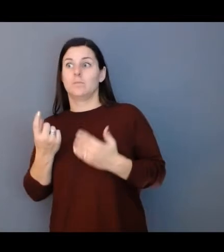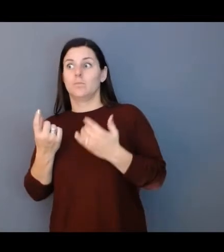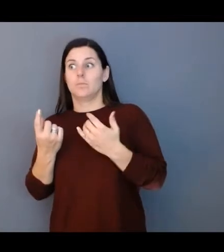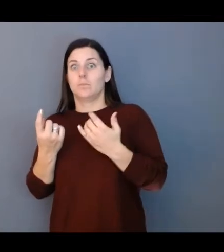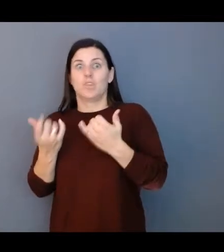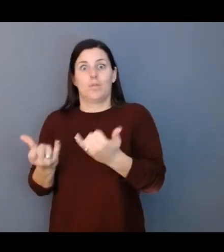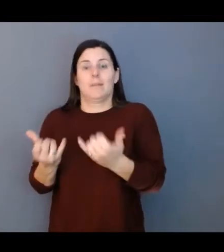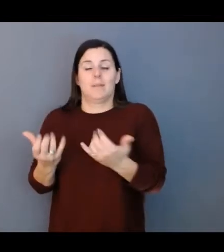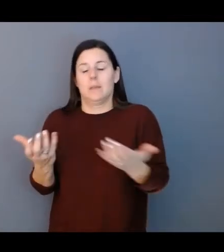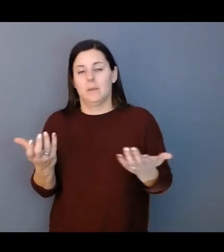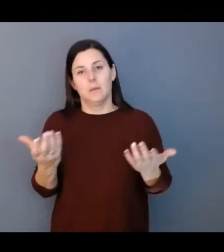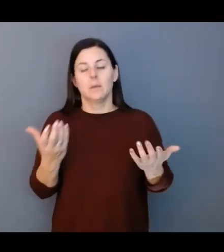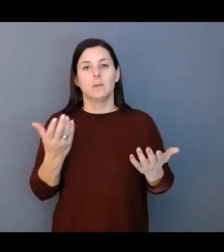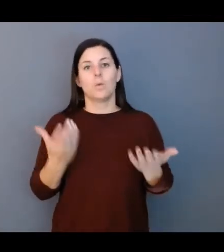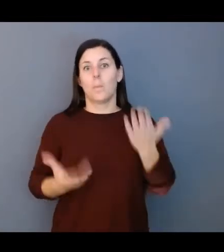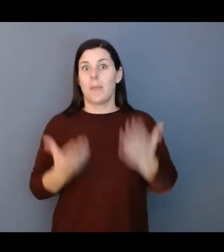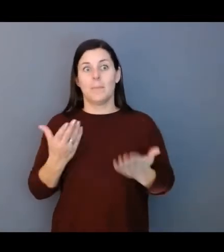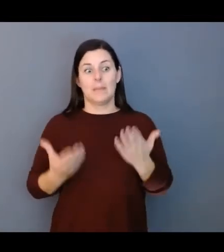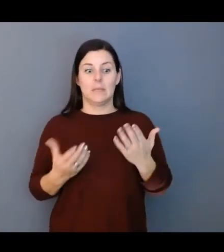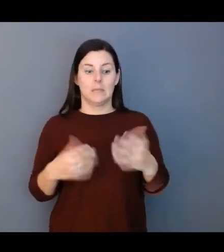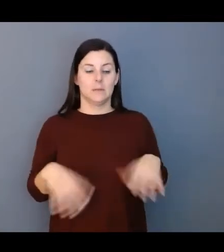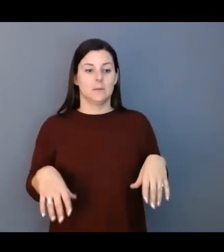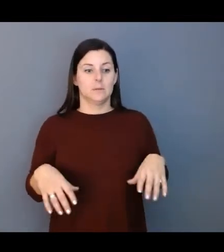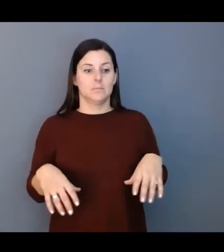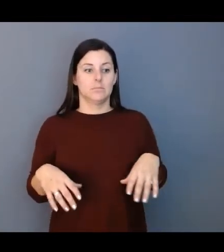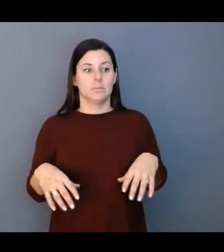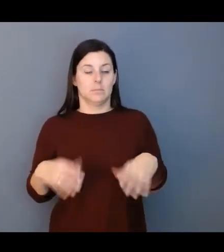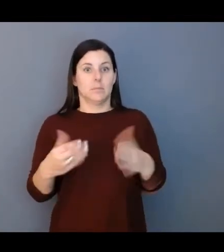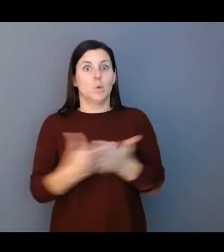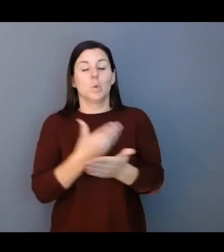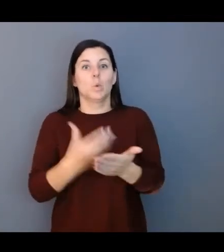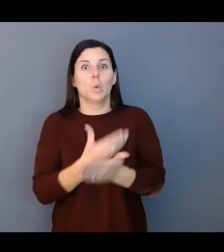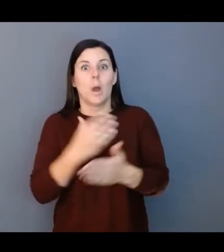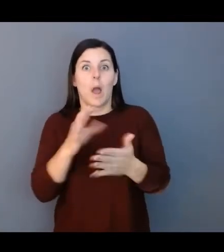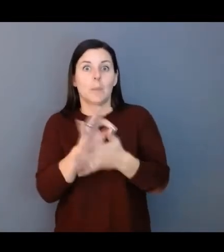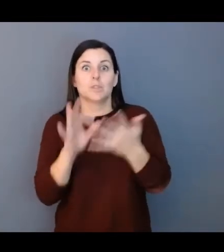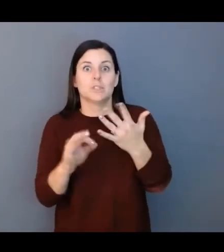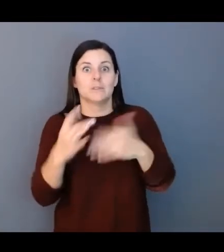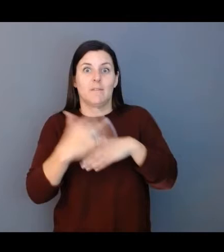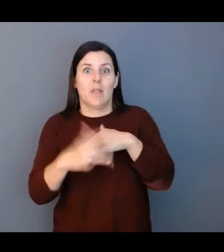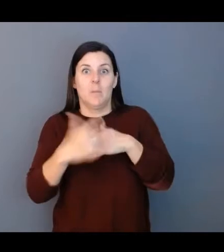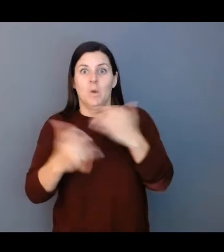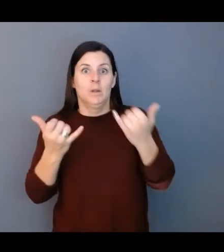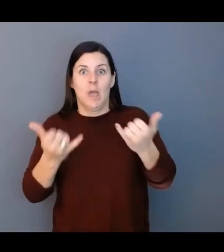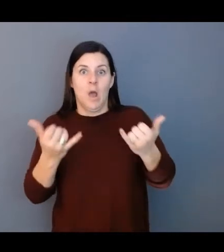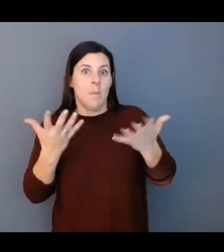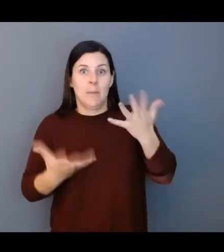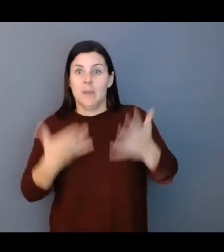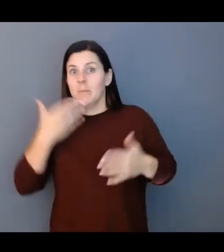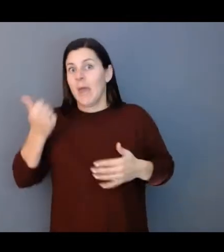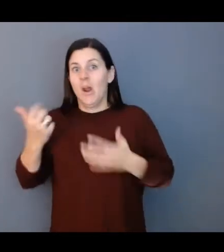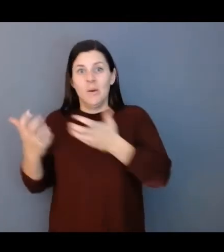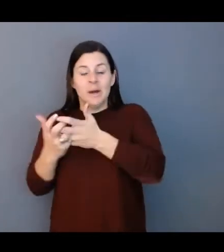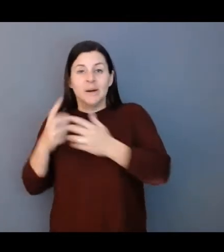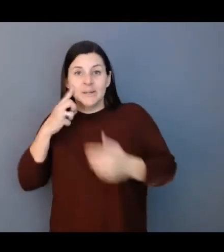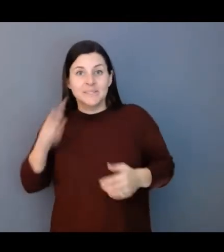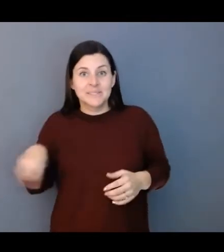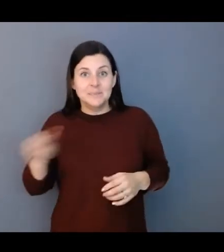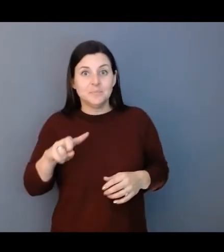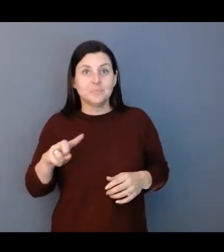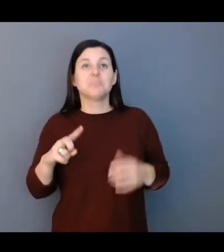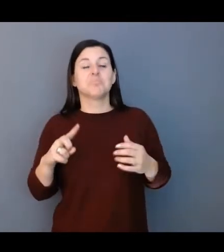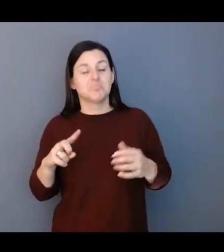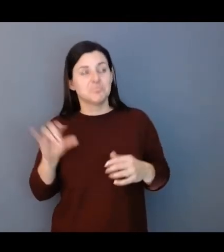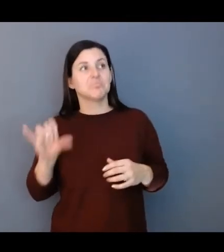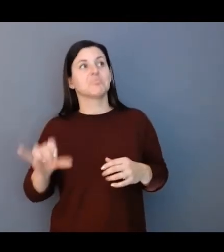one for them. Maybe at that point in time, or since then we've had new instances, and one of those could be better for